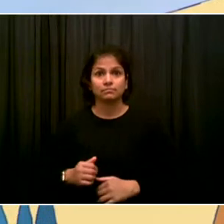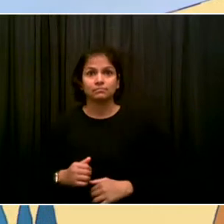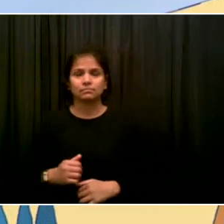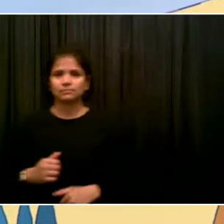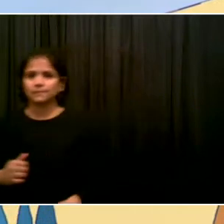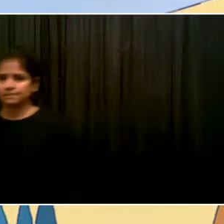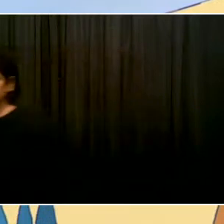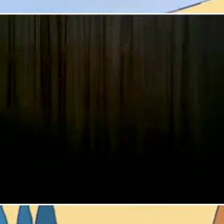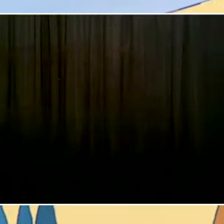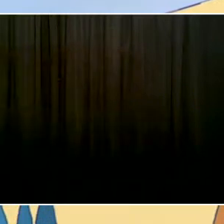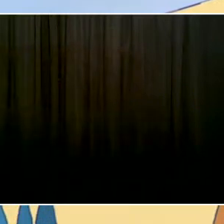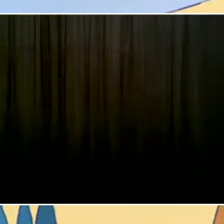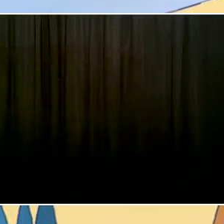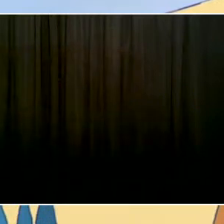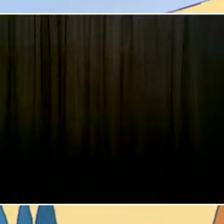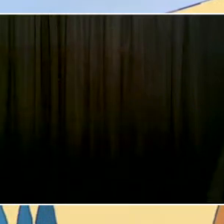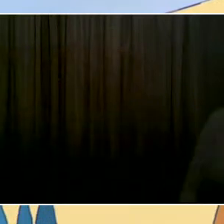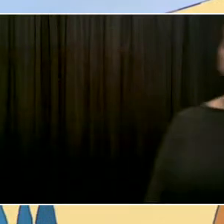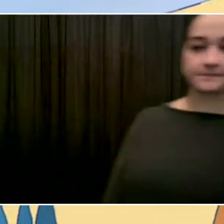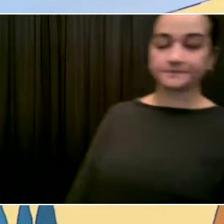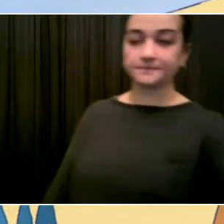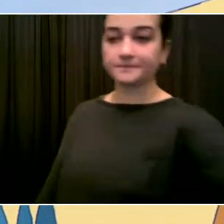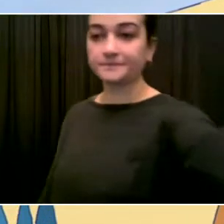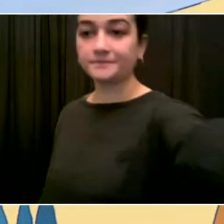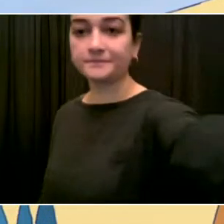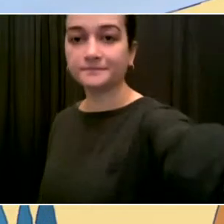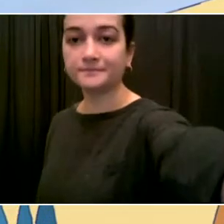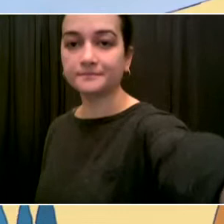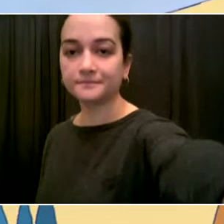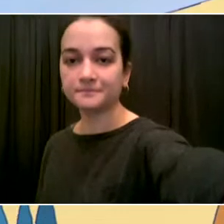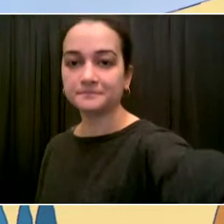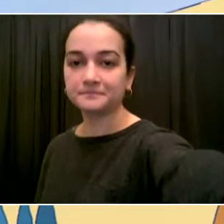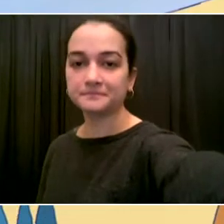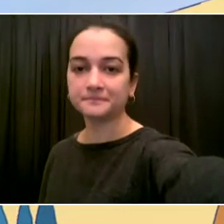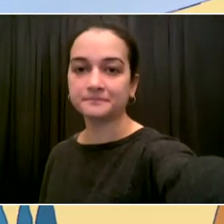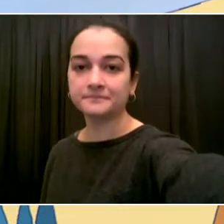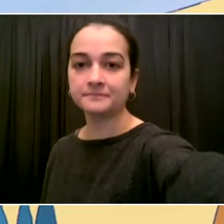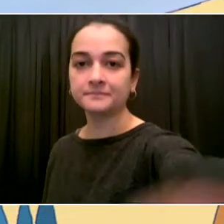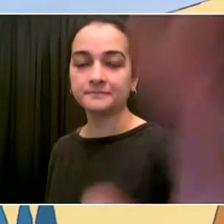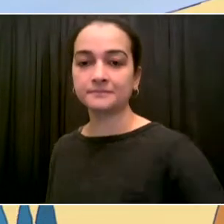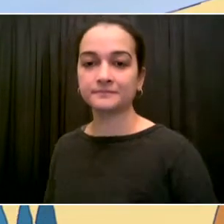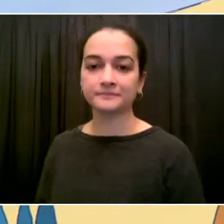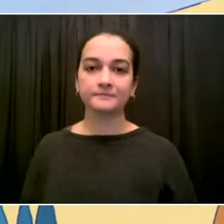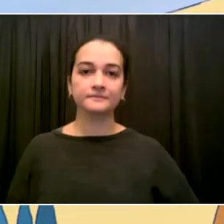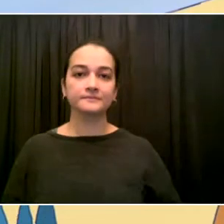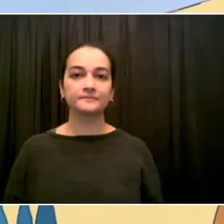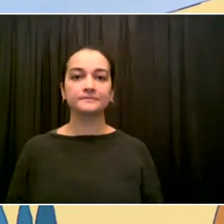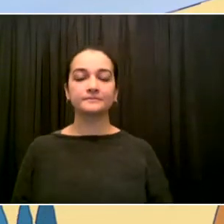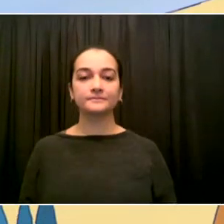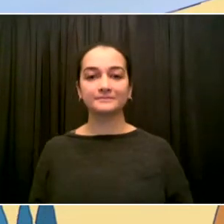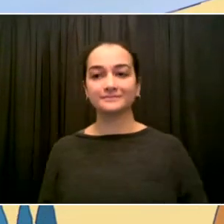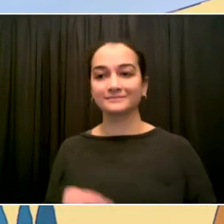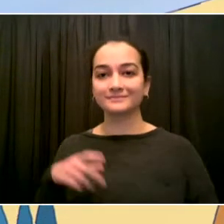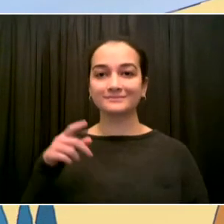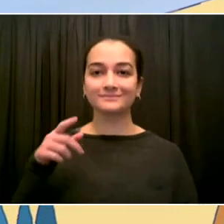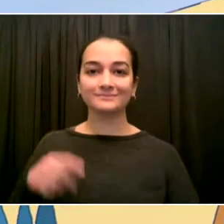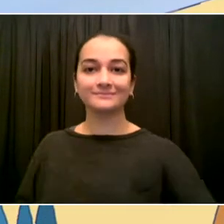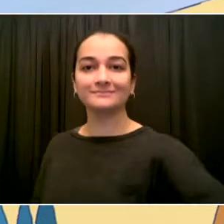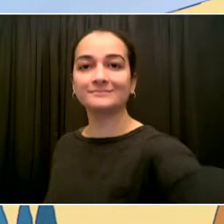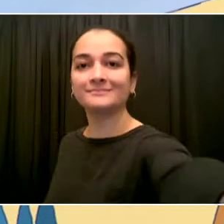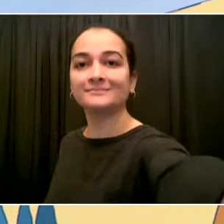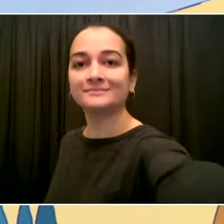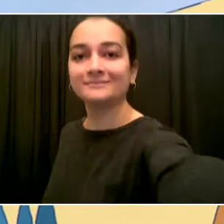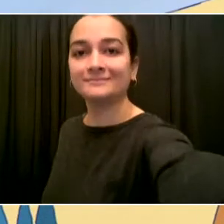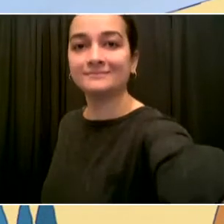So yeah, this official who was interviewed, she also said there were metrics our staff would work on, but they would only be announced that people met the metrics if they came